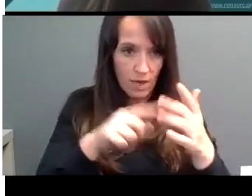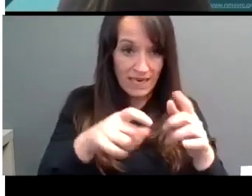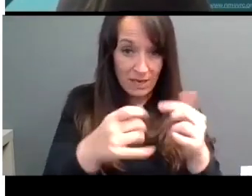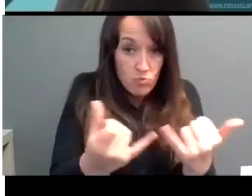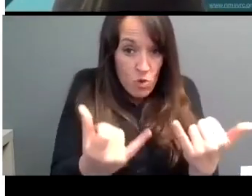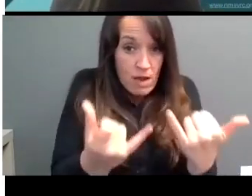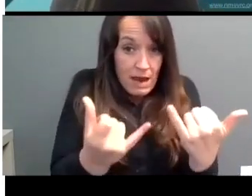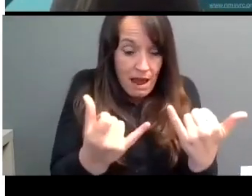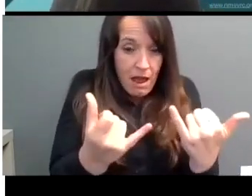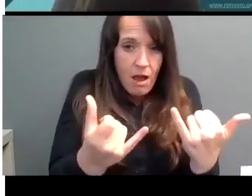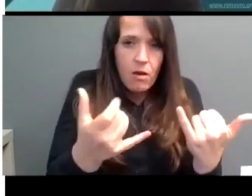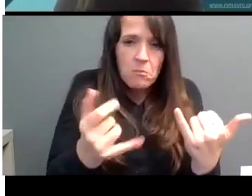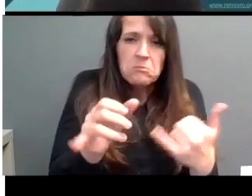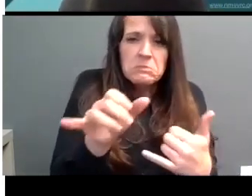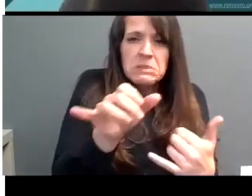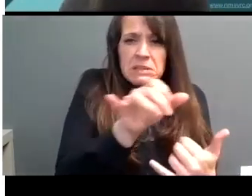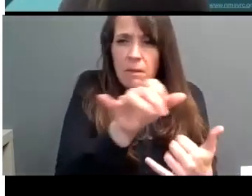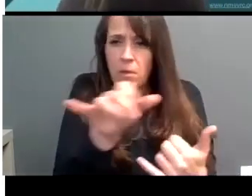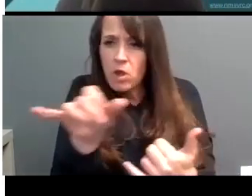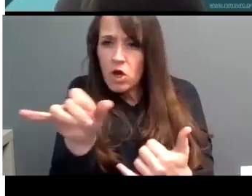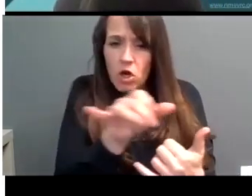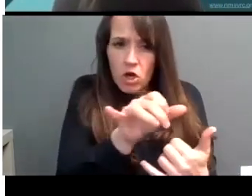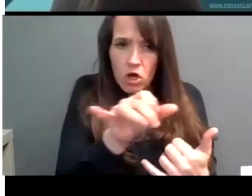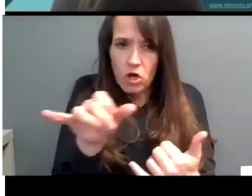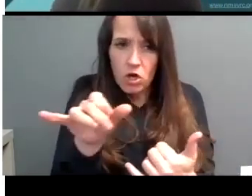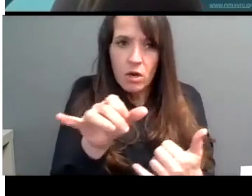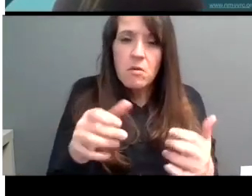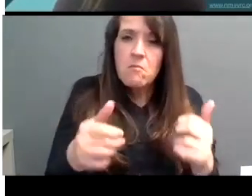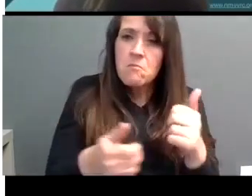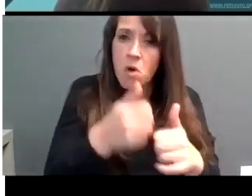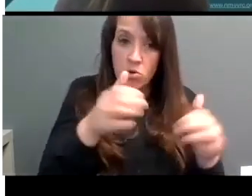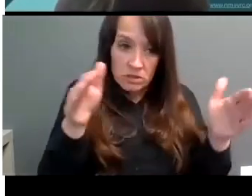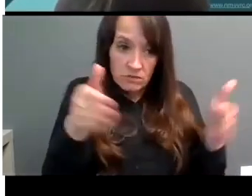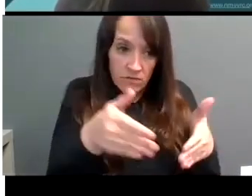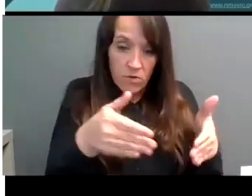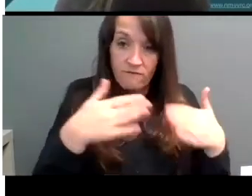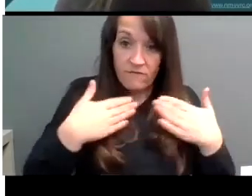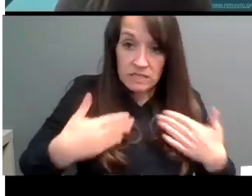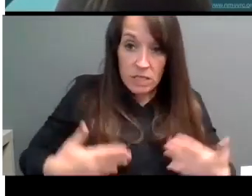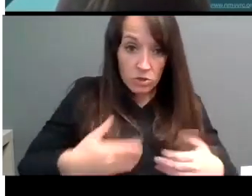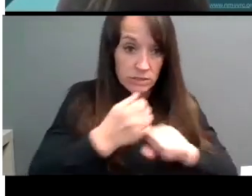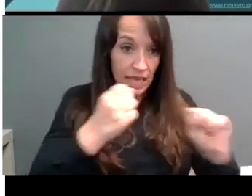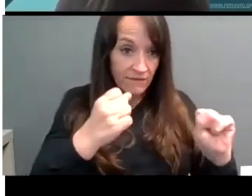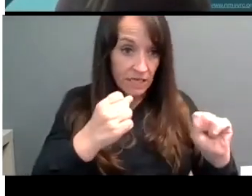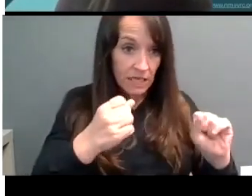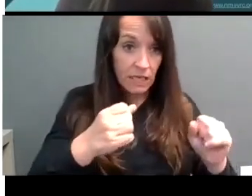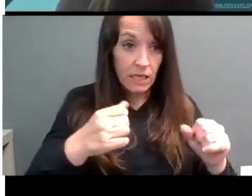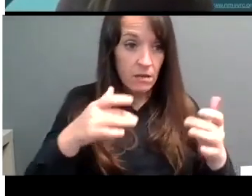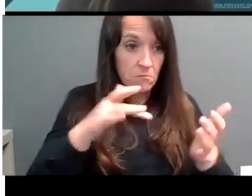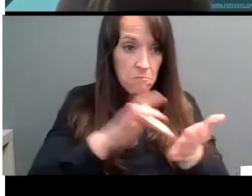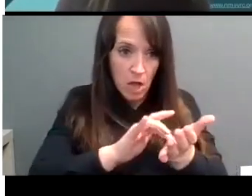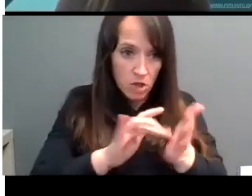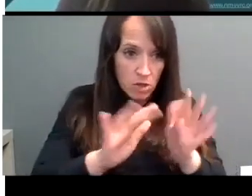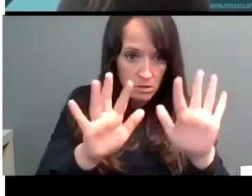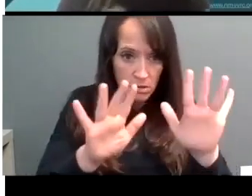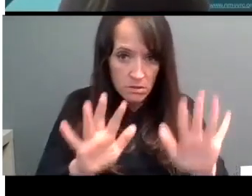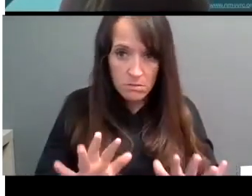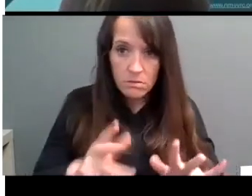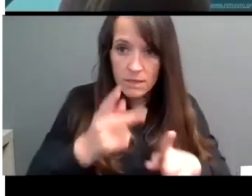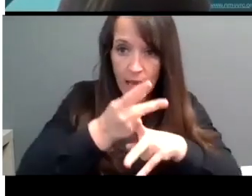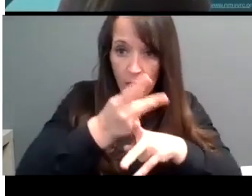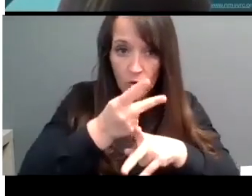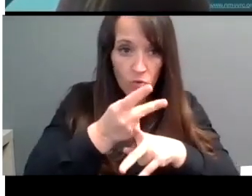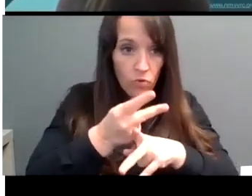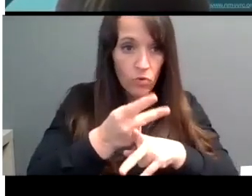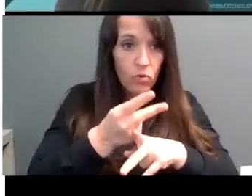different. So some of these needs, though, surround physical safety, medical care, physical needs. So based on the